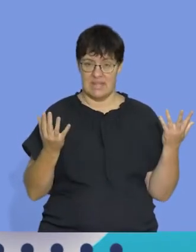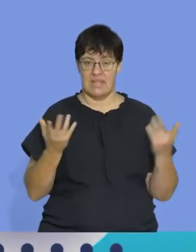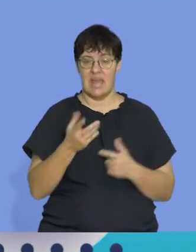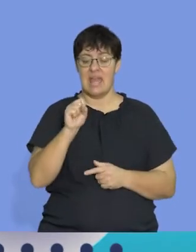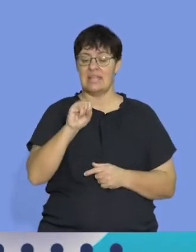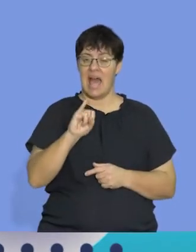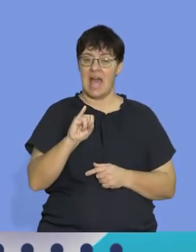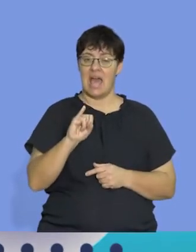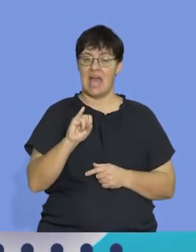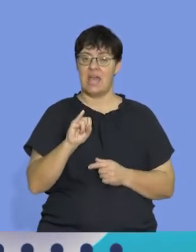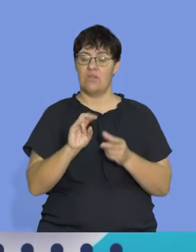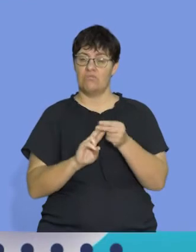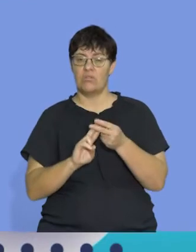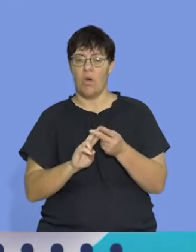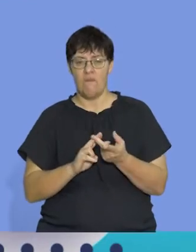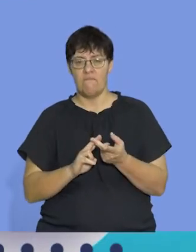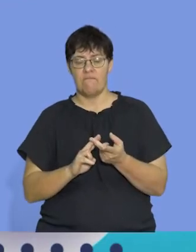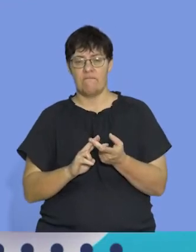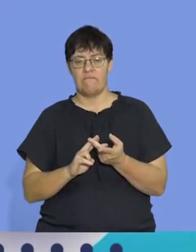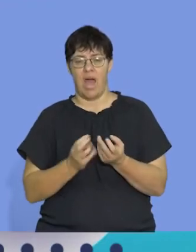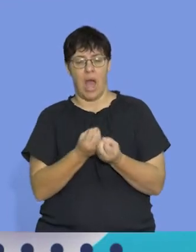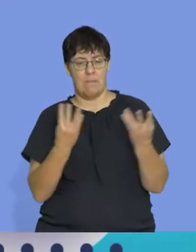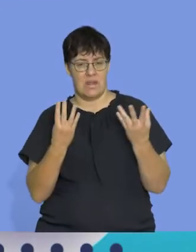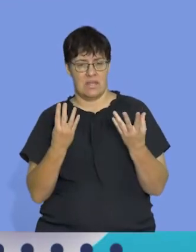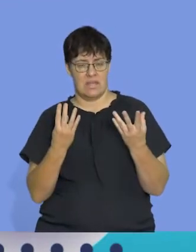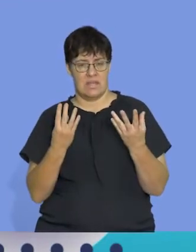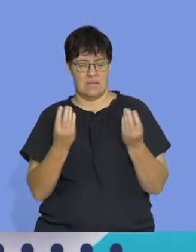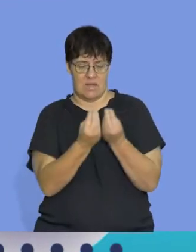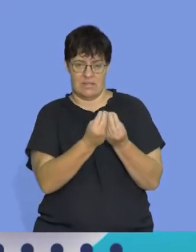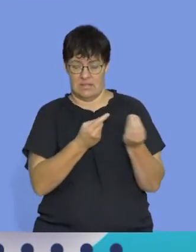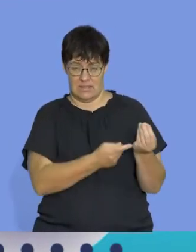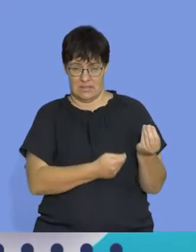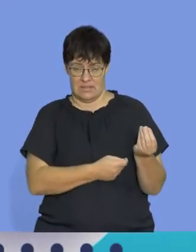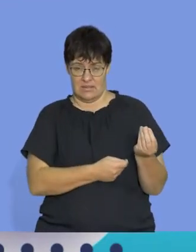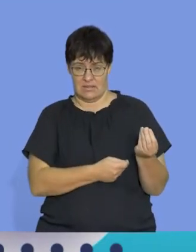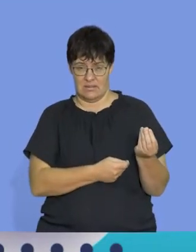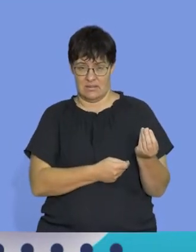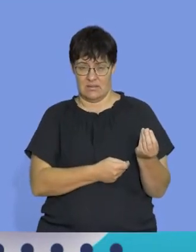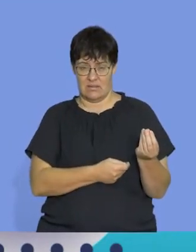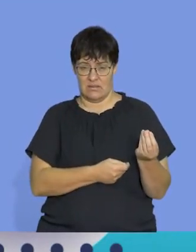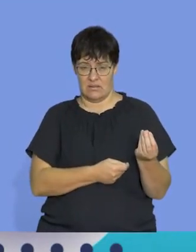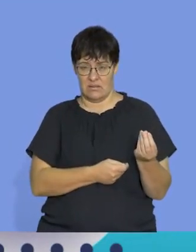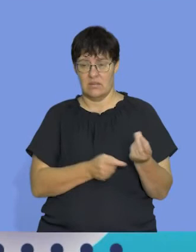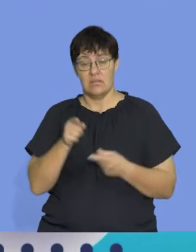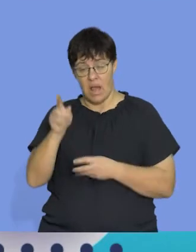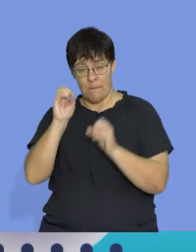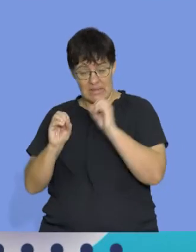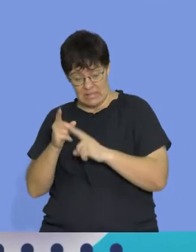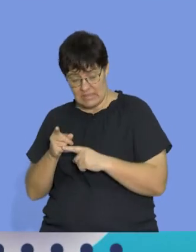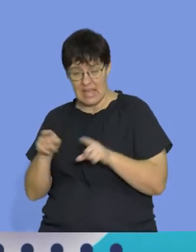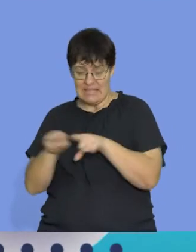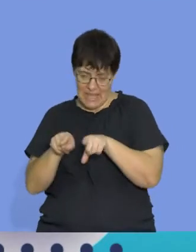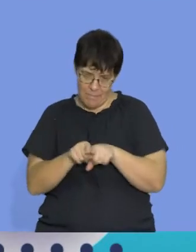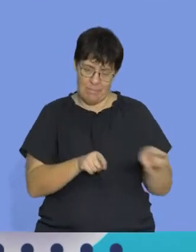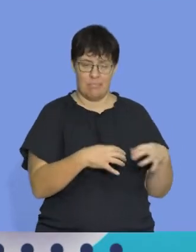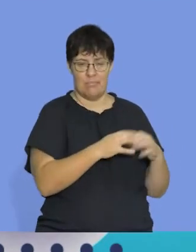of quantity of matter. Why? Because a mole of any substance actually contains the same number of particles. Now we know that energy